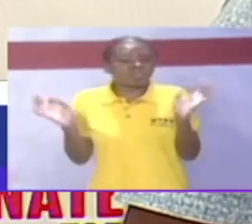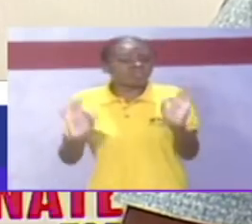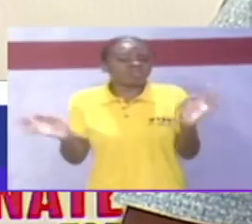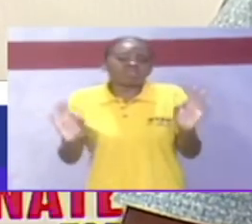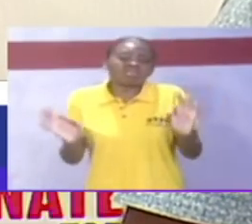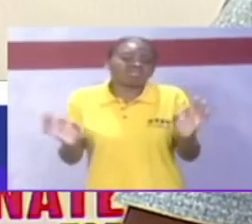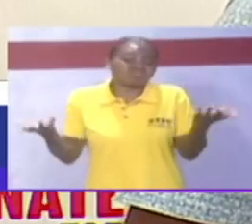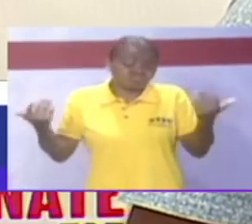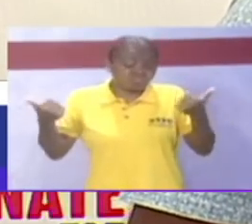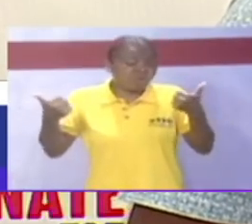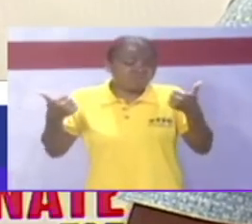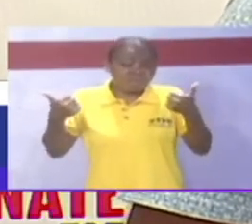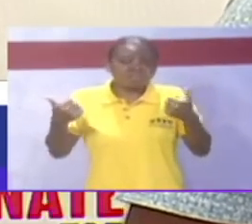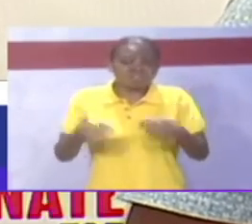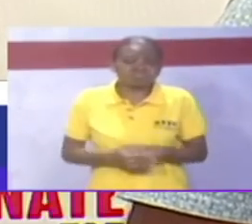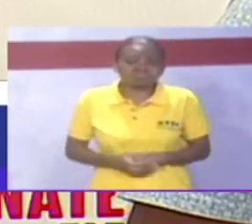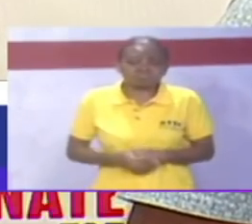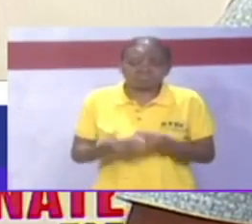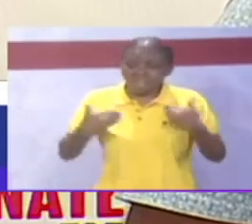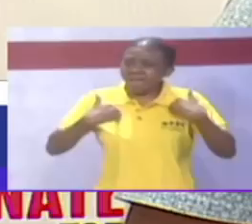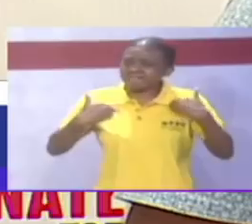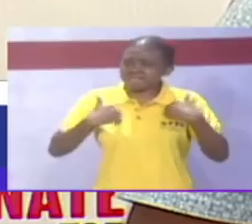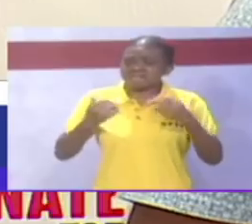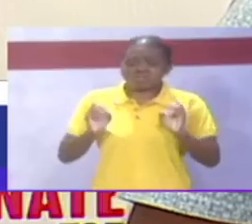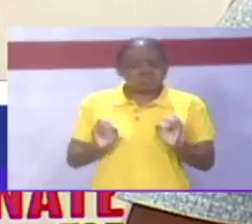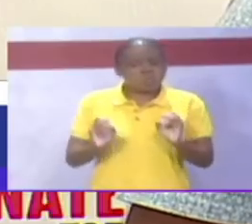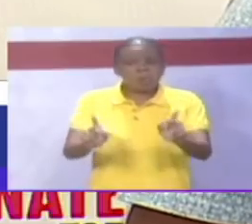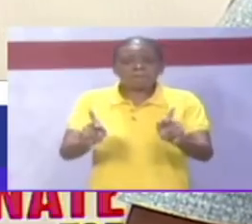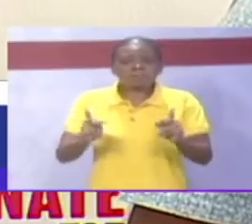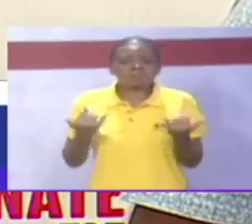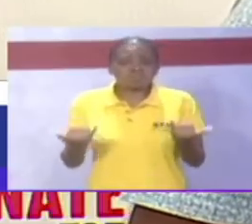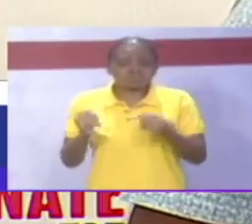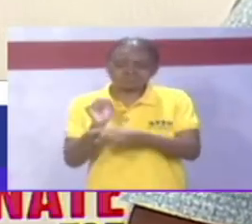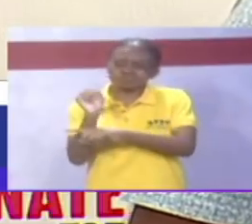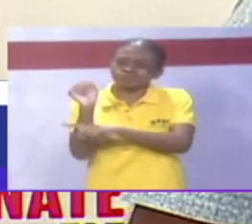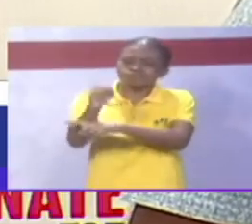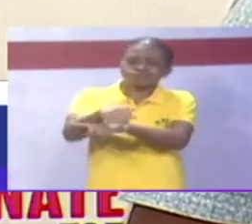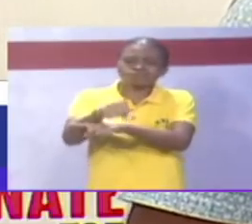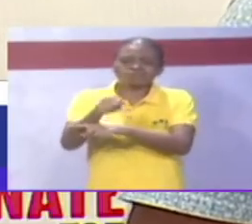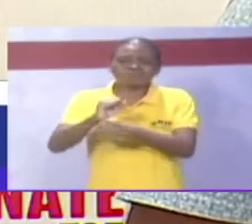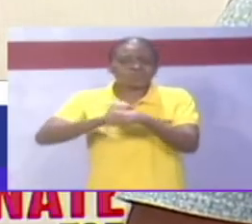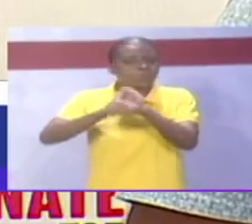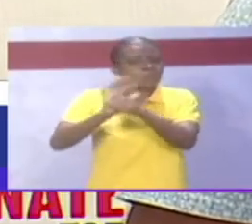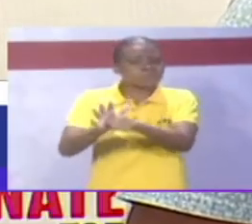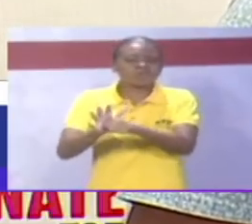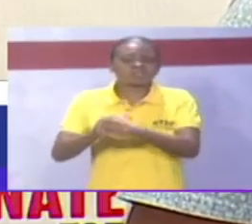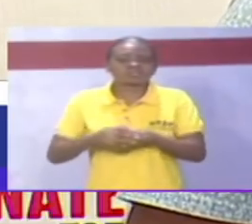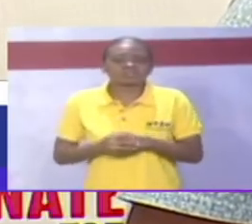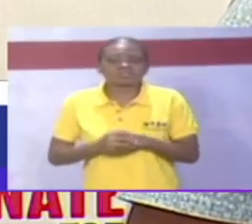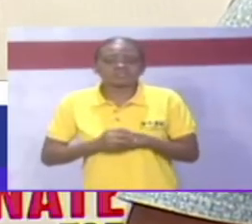gives us a fighting chance of this disease invading our home.